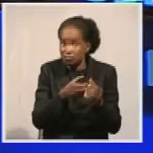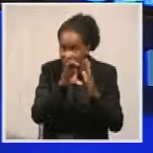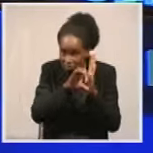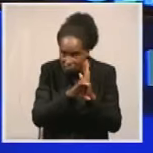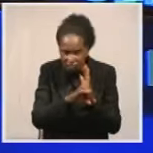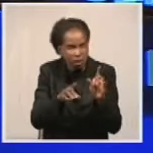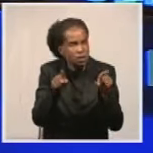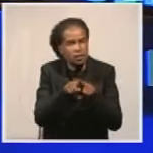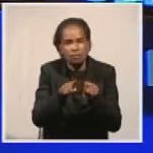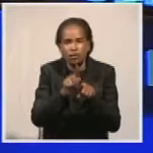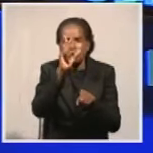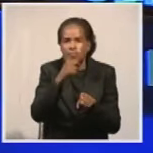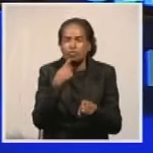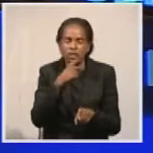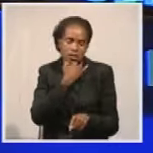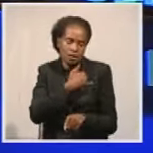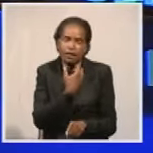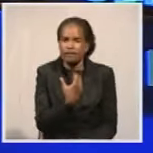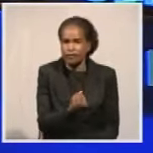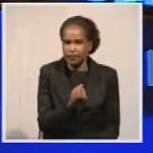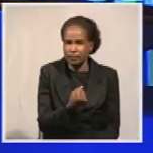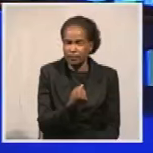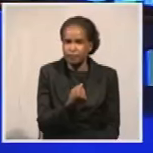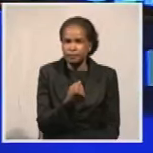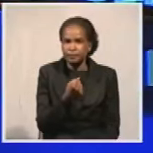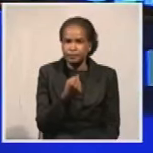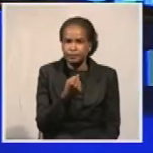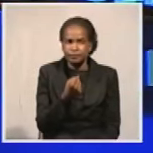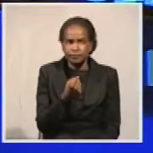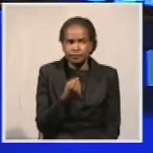a living law in the sense that as the nation